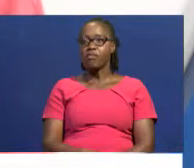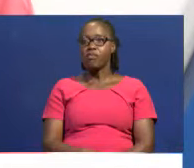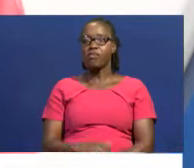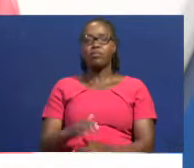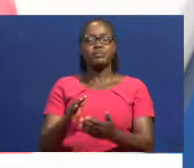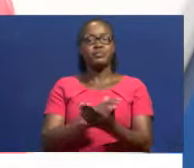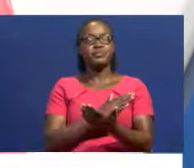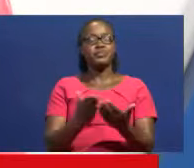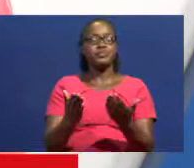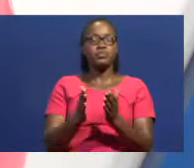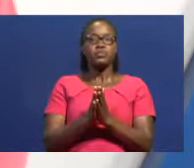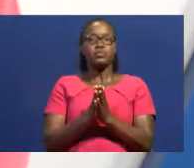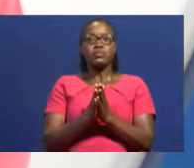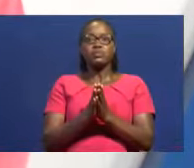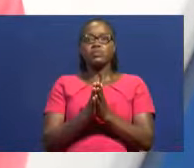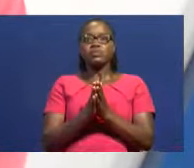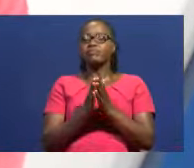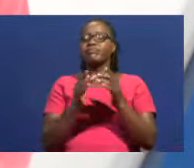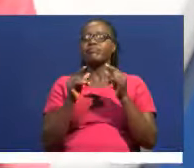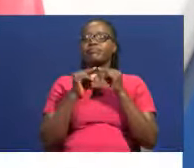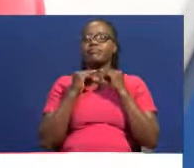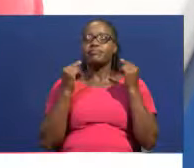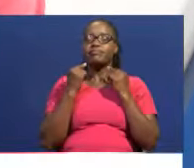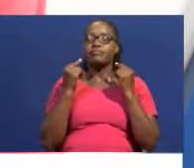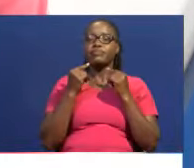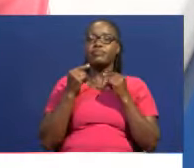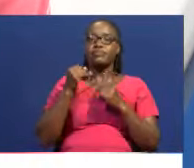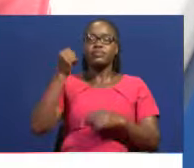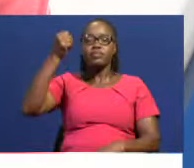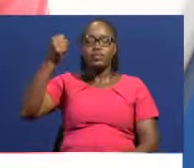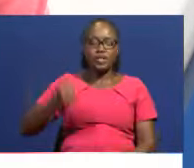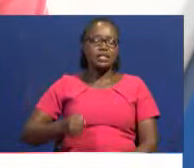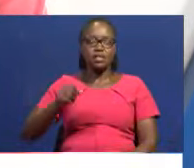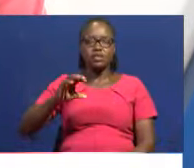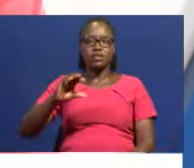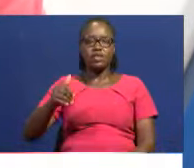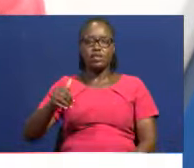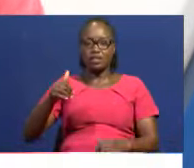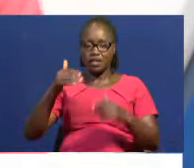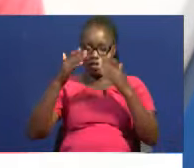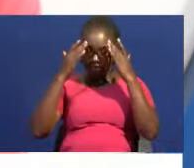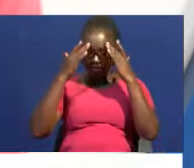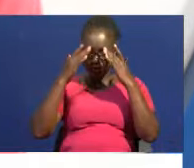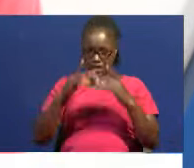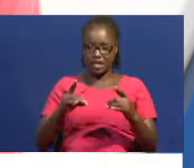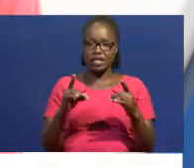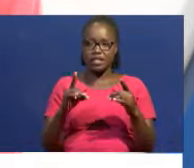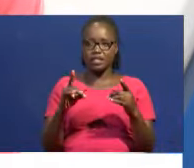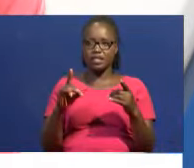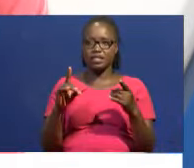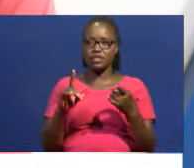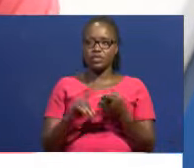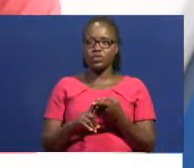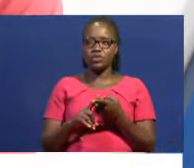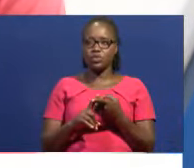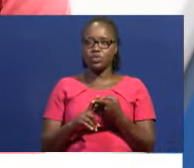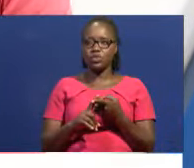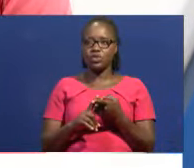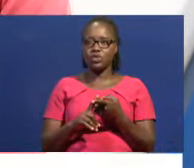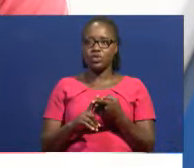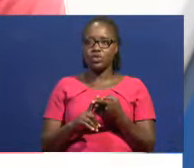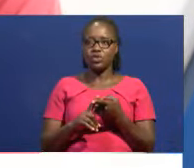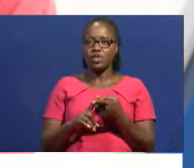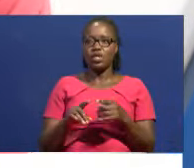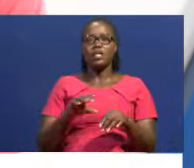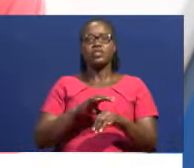section of the clergy in Narok County has resorted to cleanse the